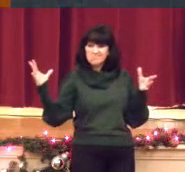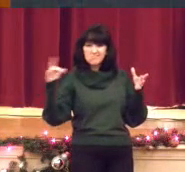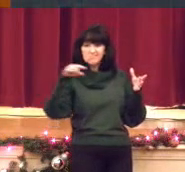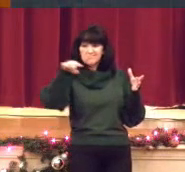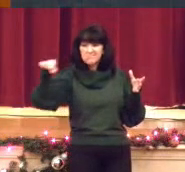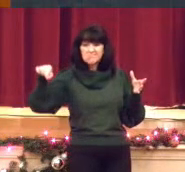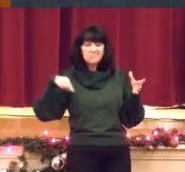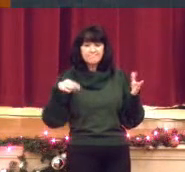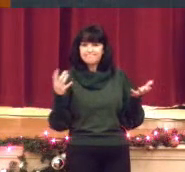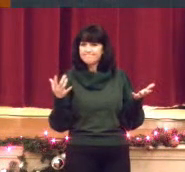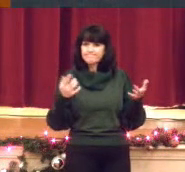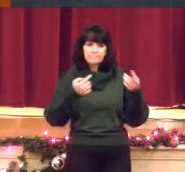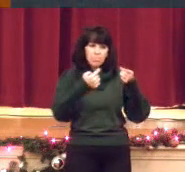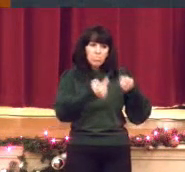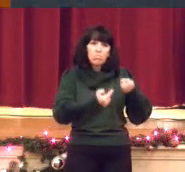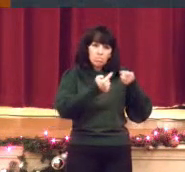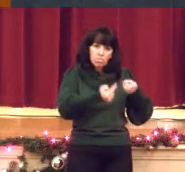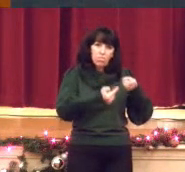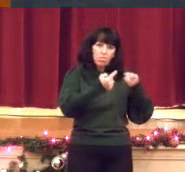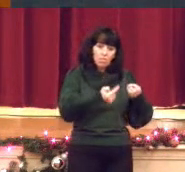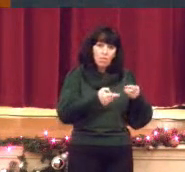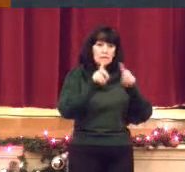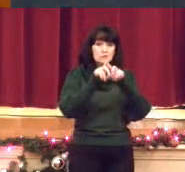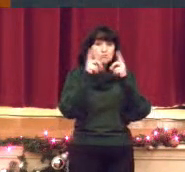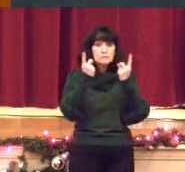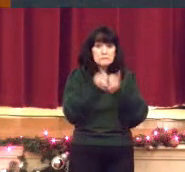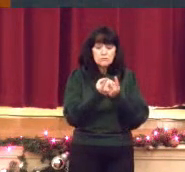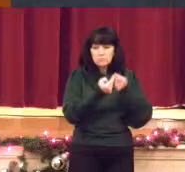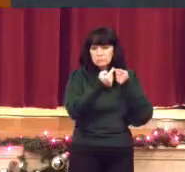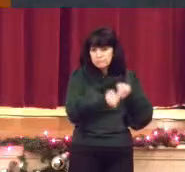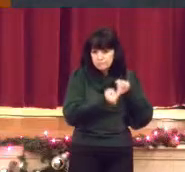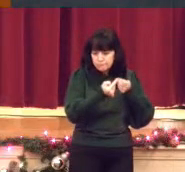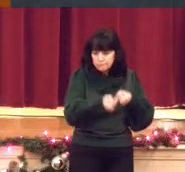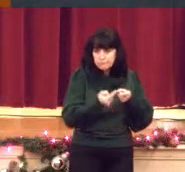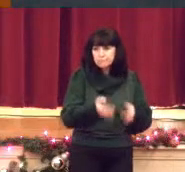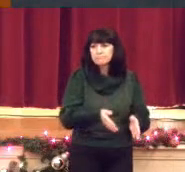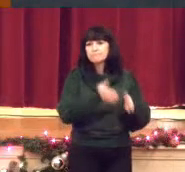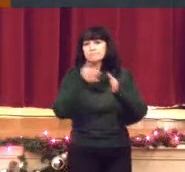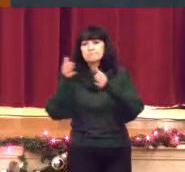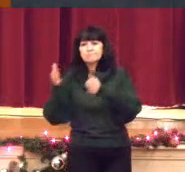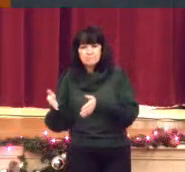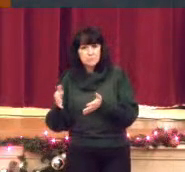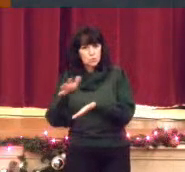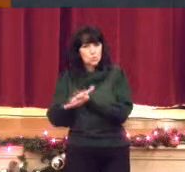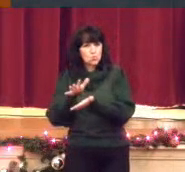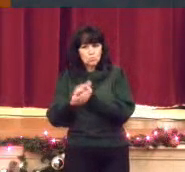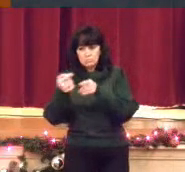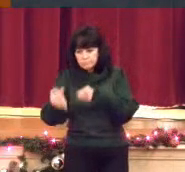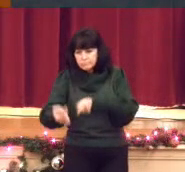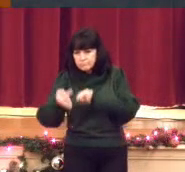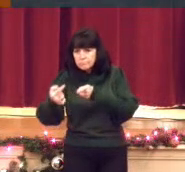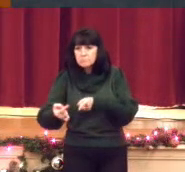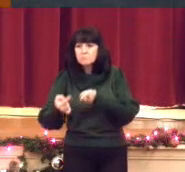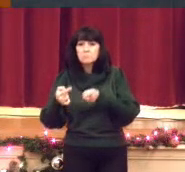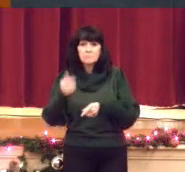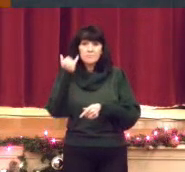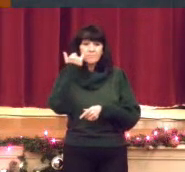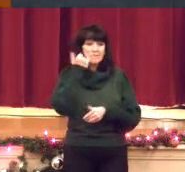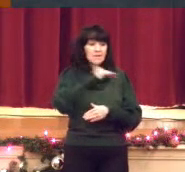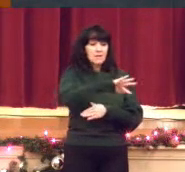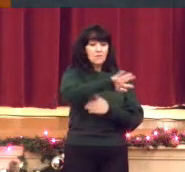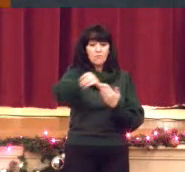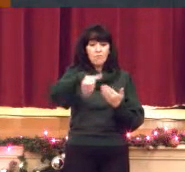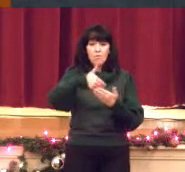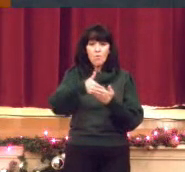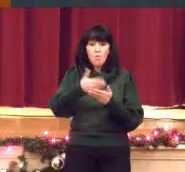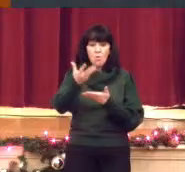so much the district can do. But when we go outside the doors of the schools and get into the